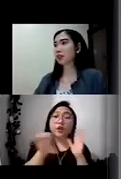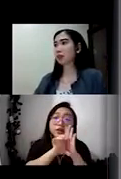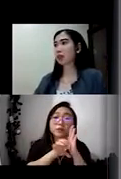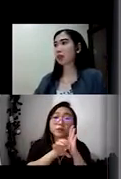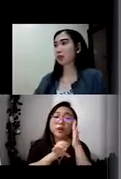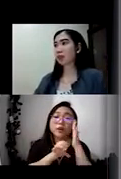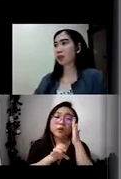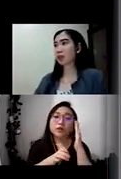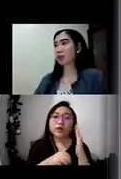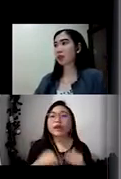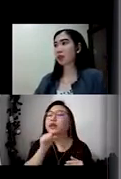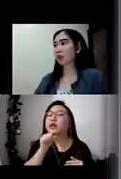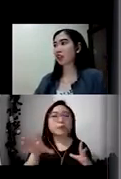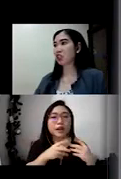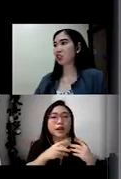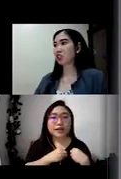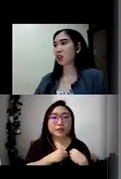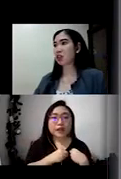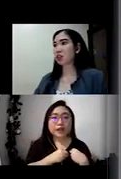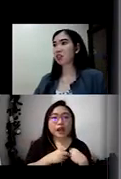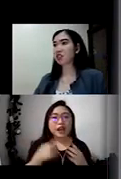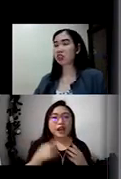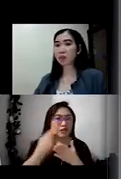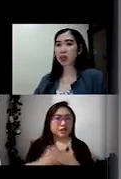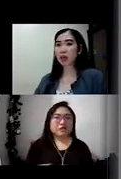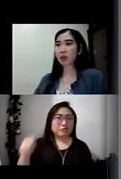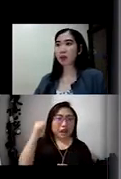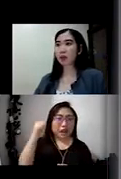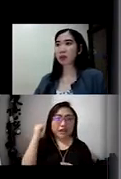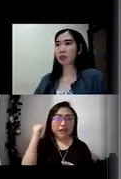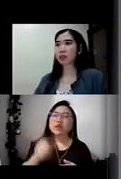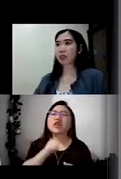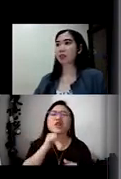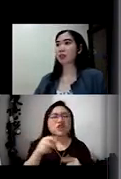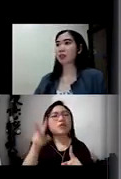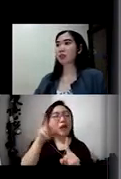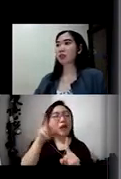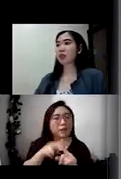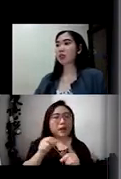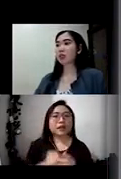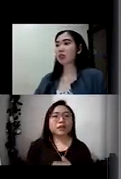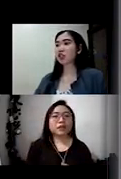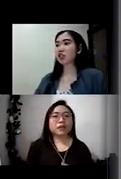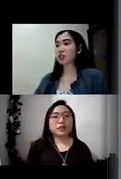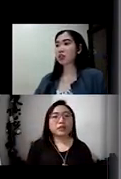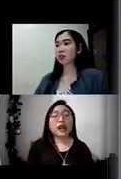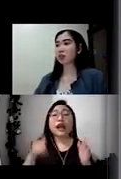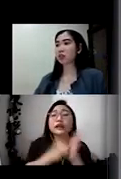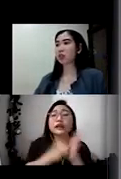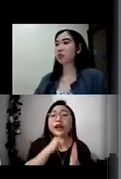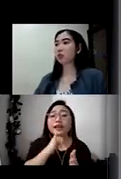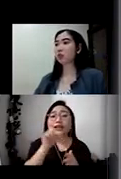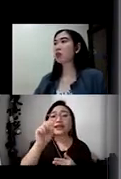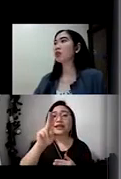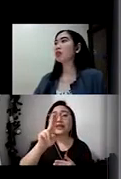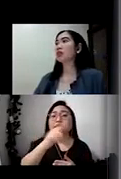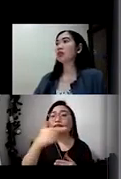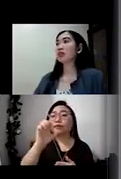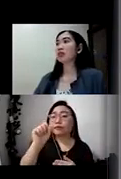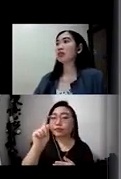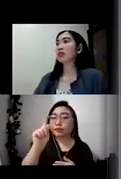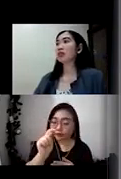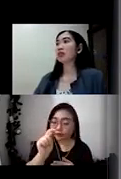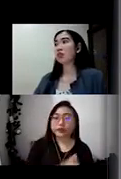not accepted, if ni-reject siya, hindi siya mag-a-apply. That's suggest function. So, view,